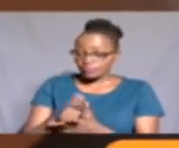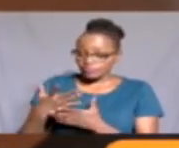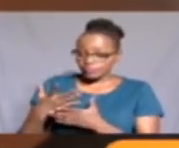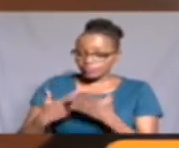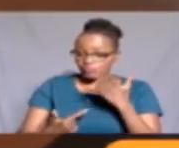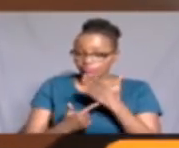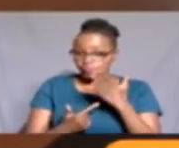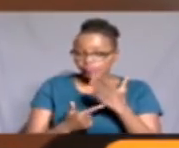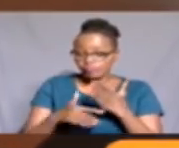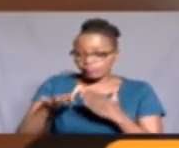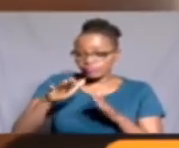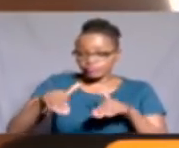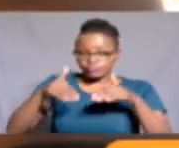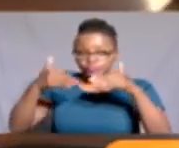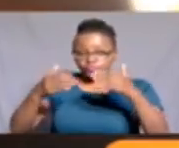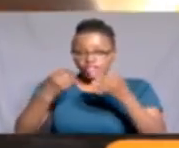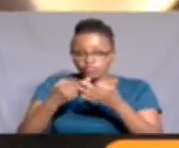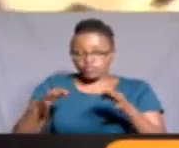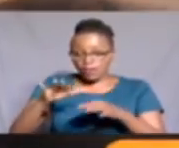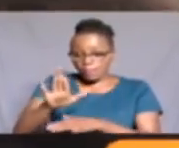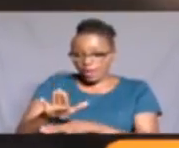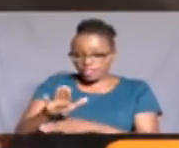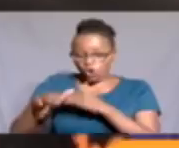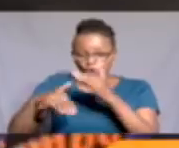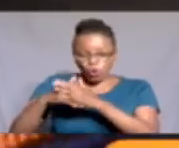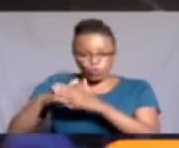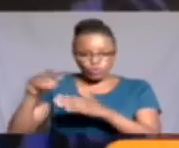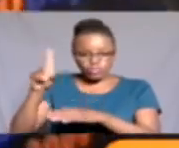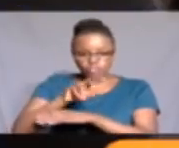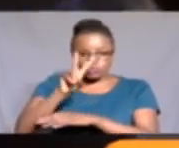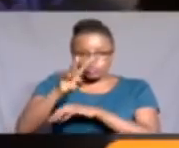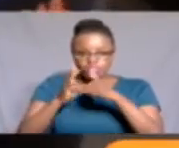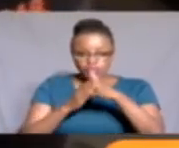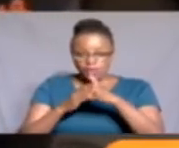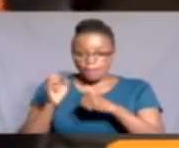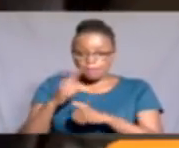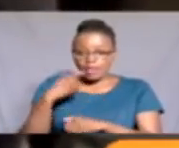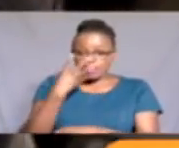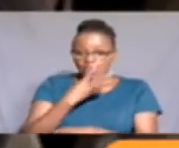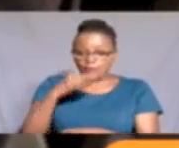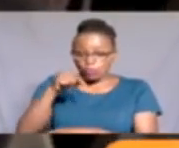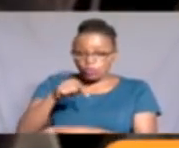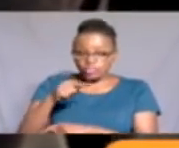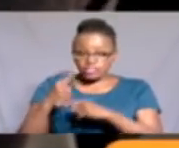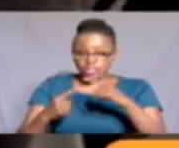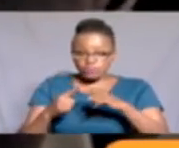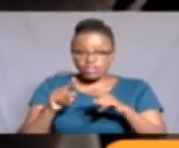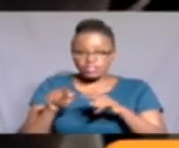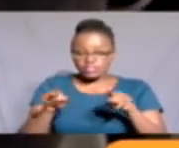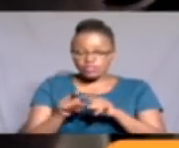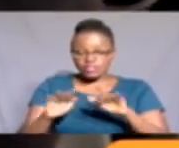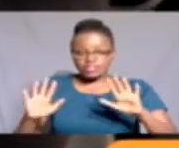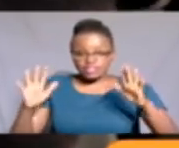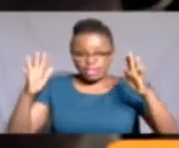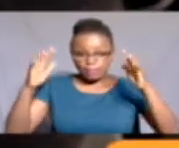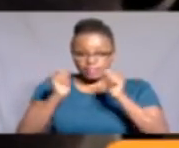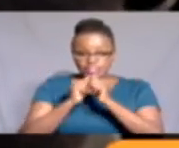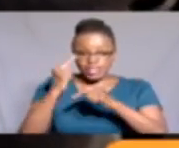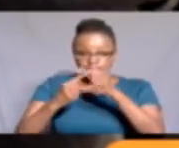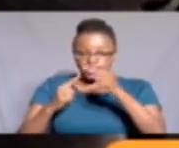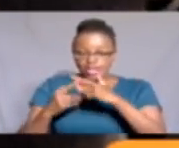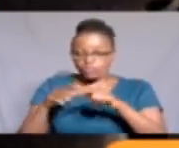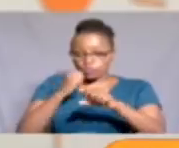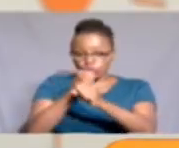payment platform provided free parking all day on the 29th of April this year as the firm celebrated 10 years